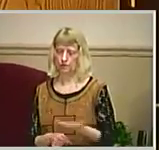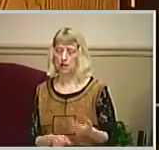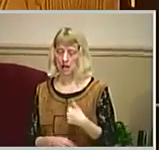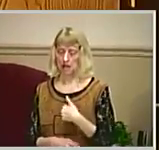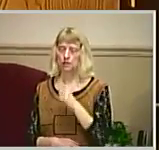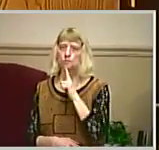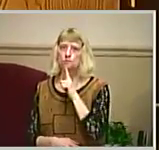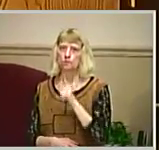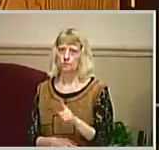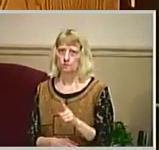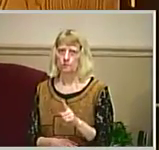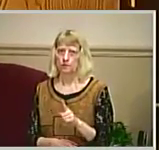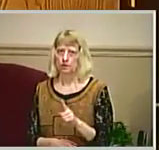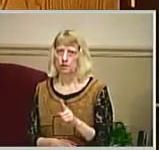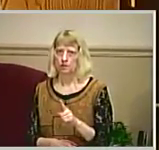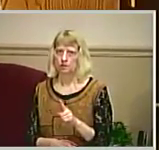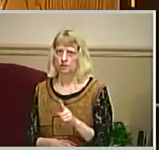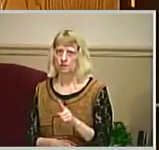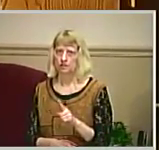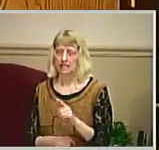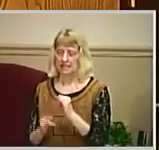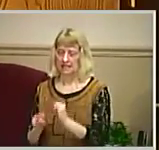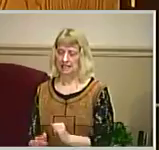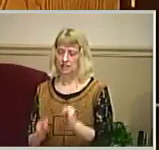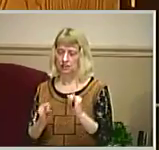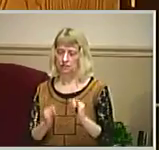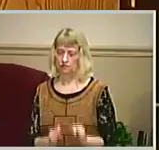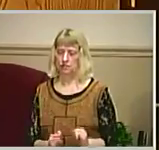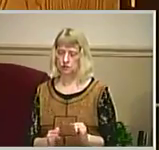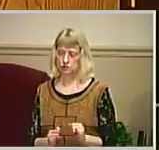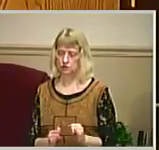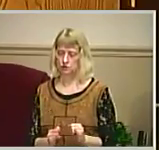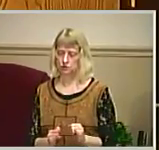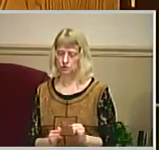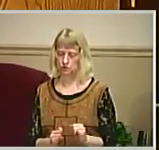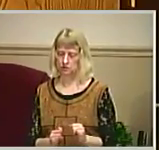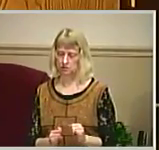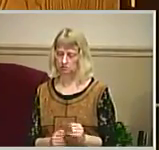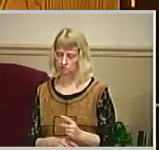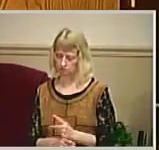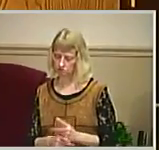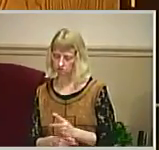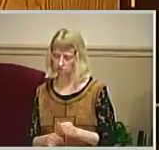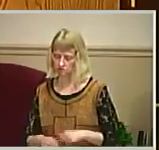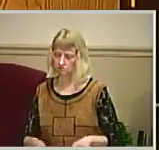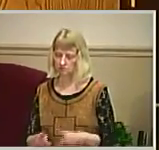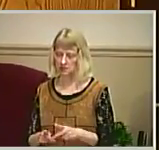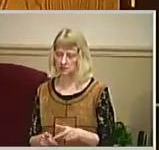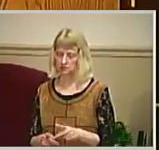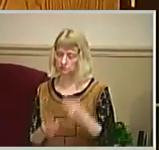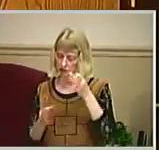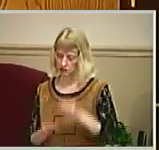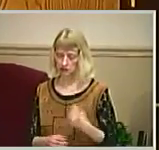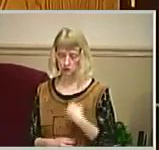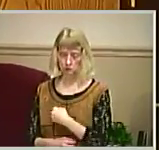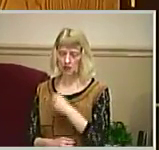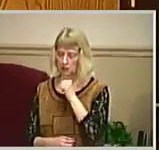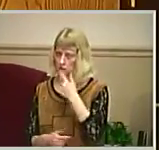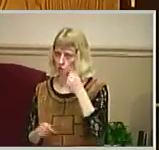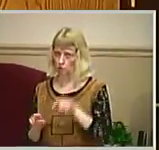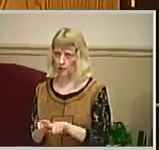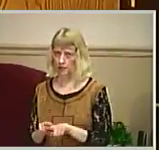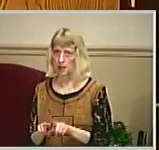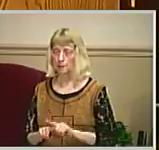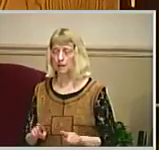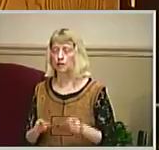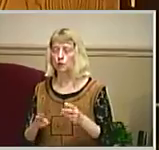certain that individuals in this administration are going to make decisions that you and I don't agree with. But